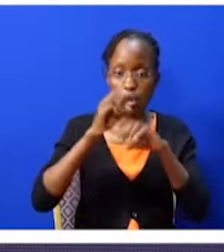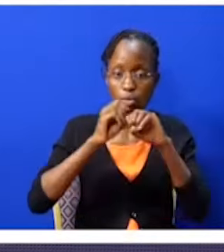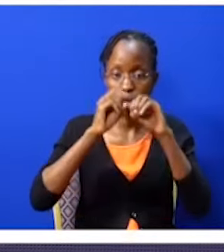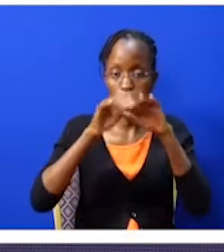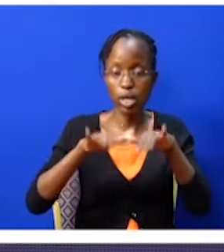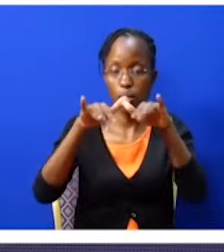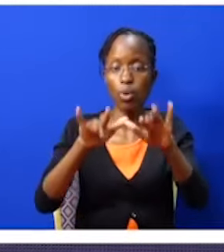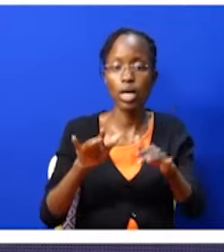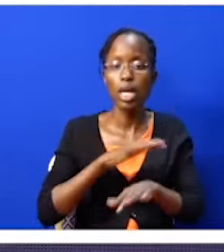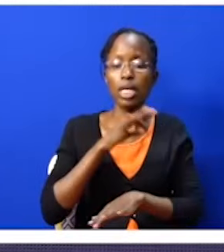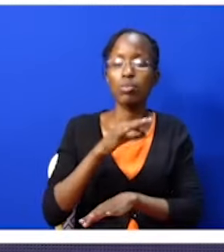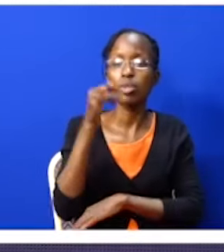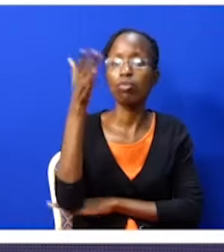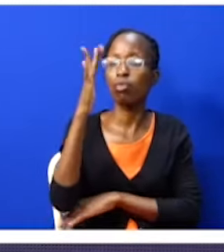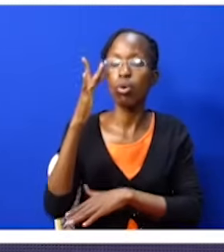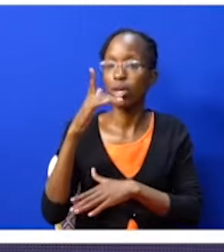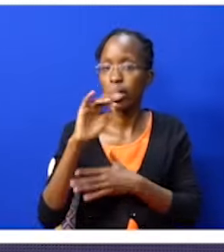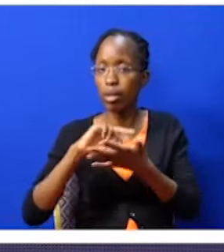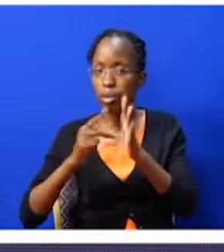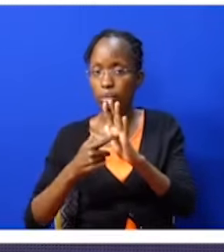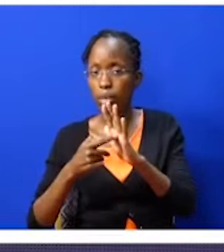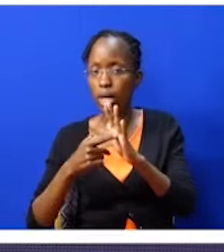of God there is the Holy Spirit.